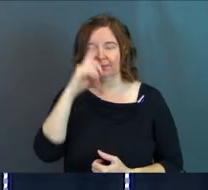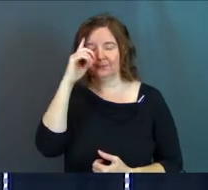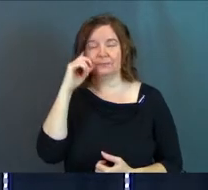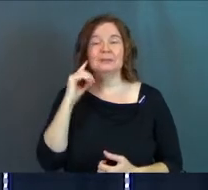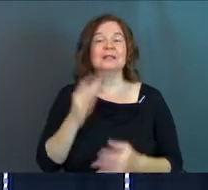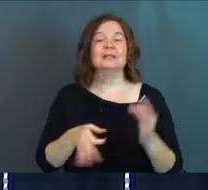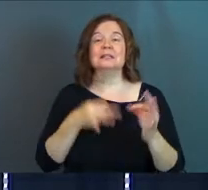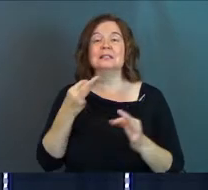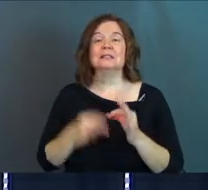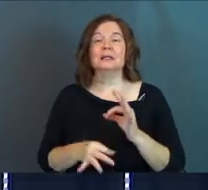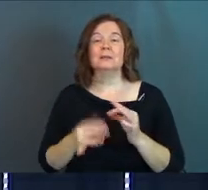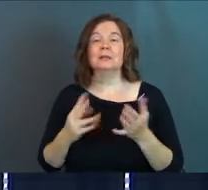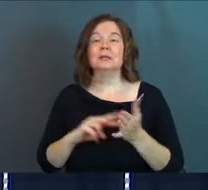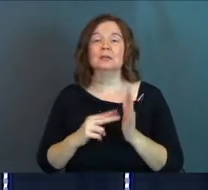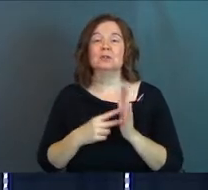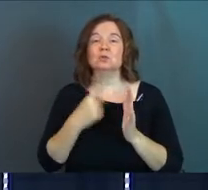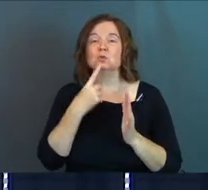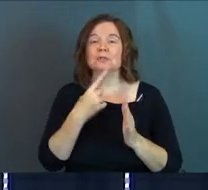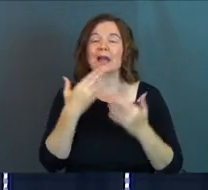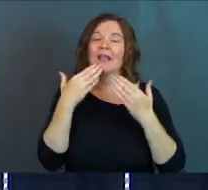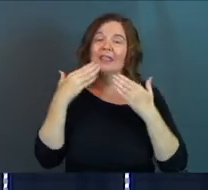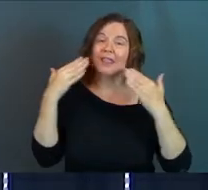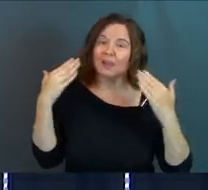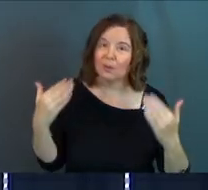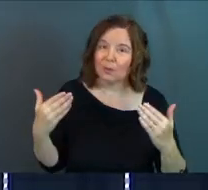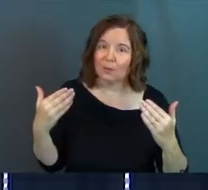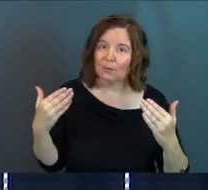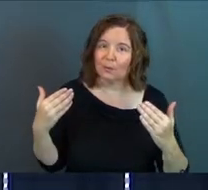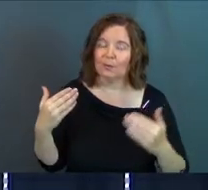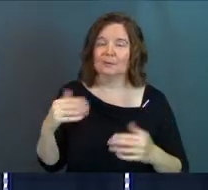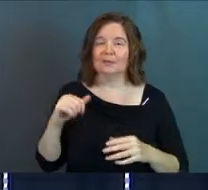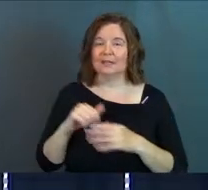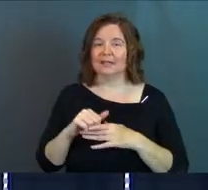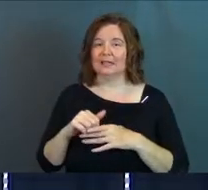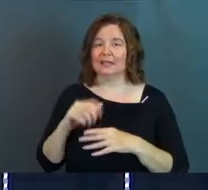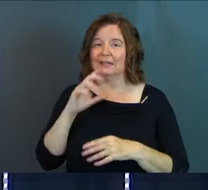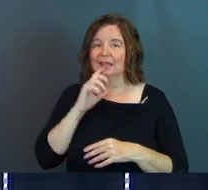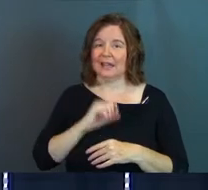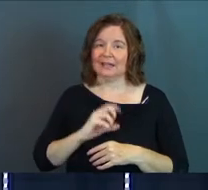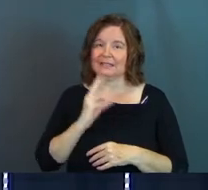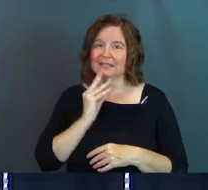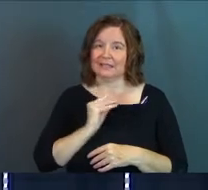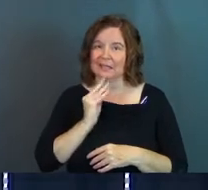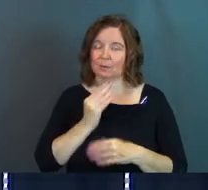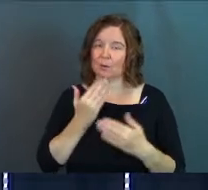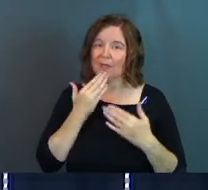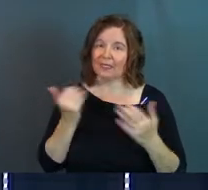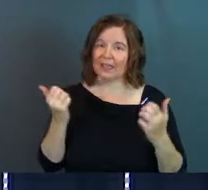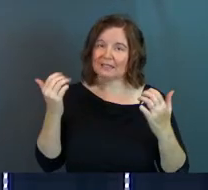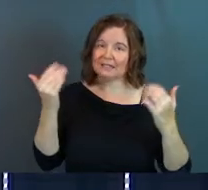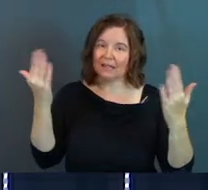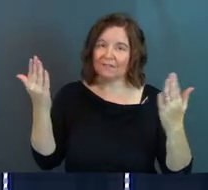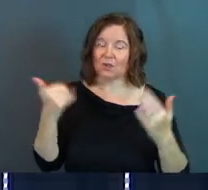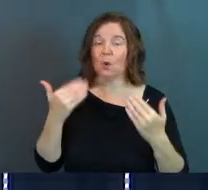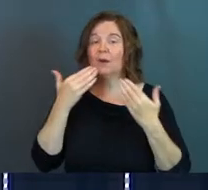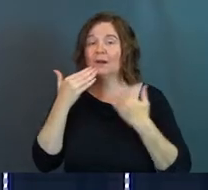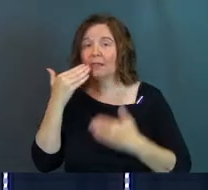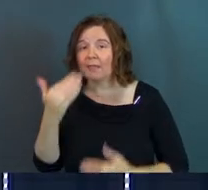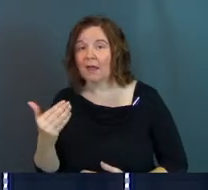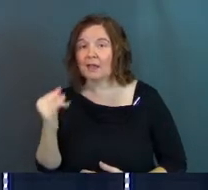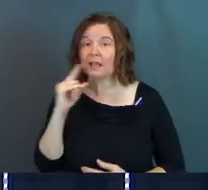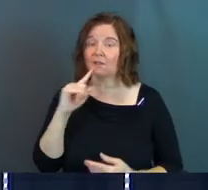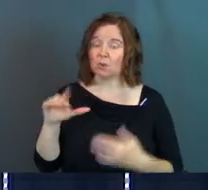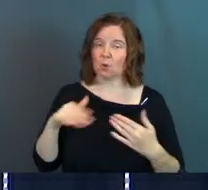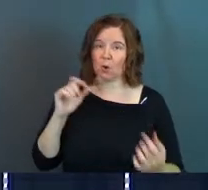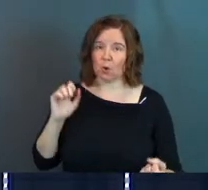is simply to say thank you in the ancient Hebrew. Thanksgiving, or to thank. If you were